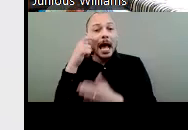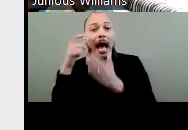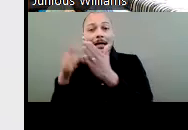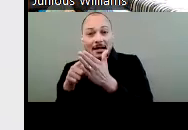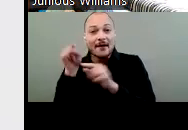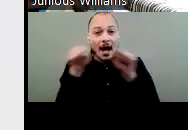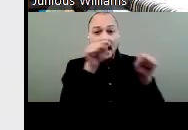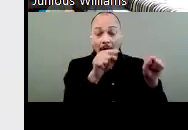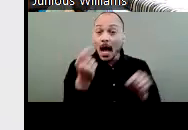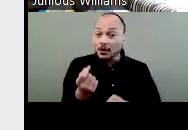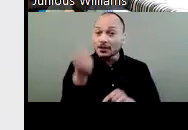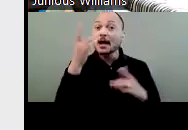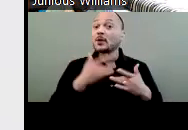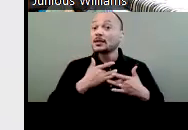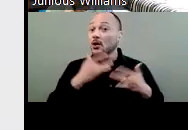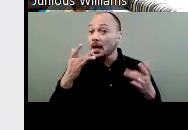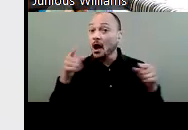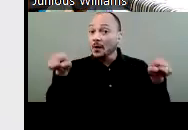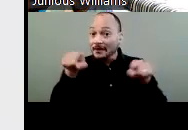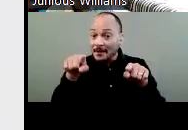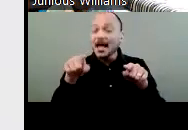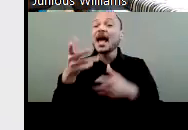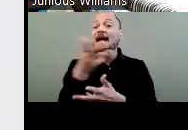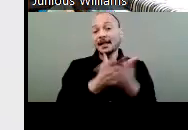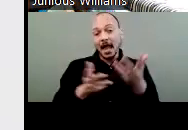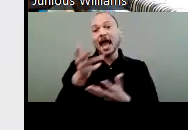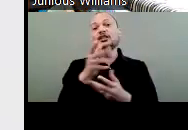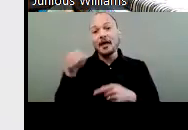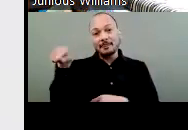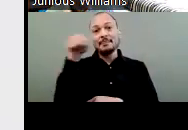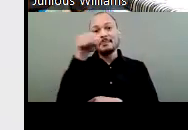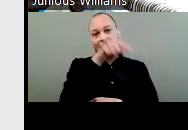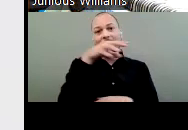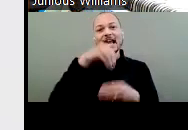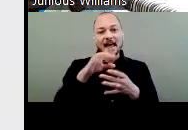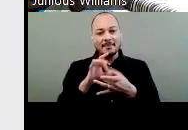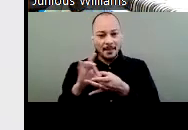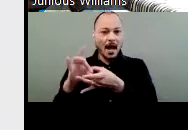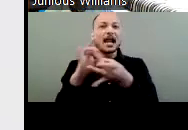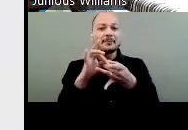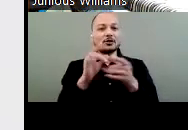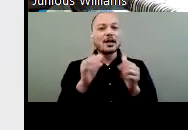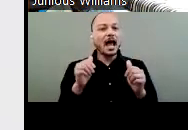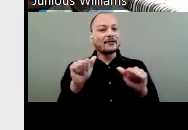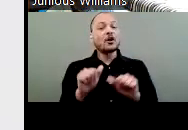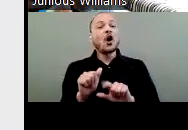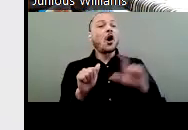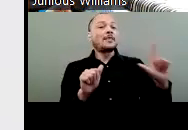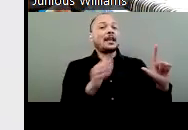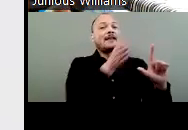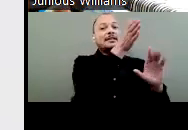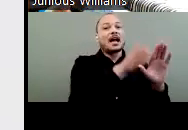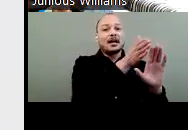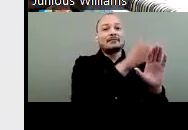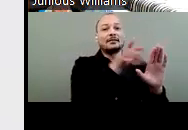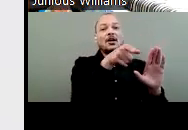identify, understand what's going on with them, and engage them in the collaborative effort. On the left side of this chart, we